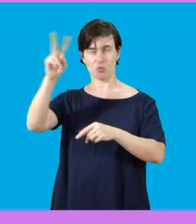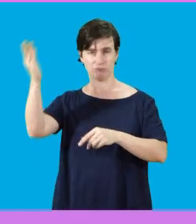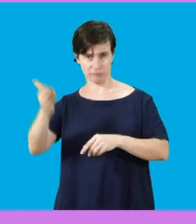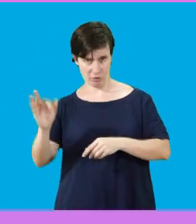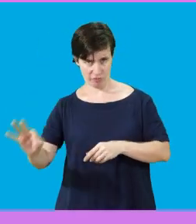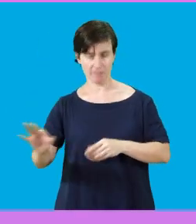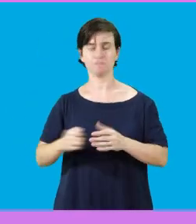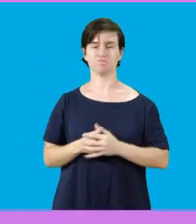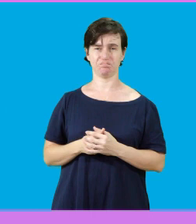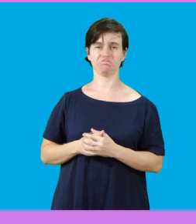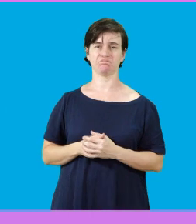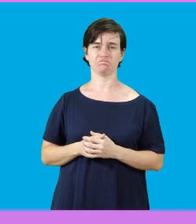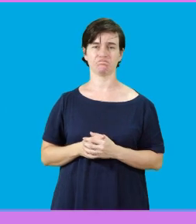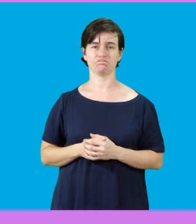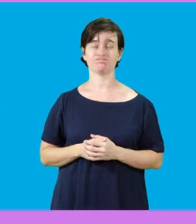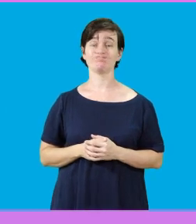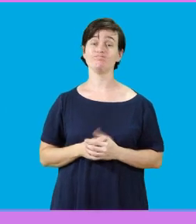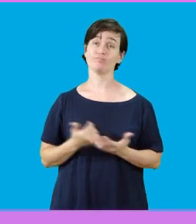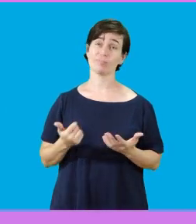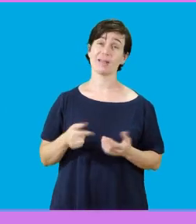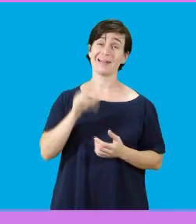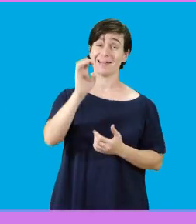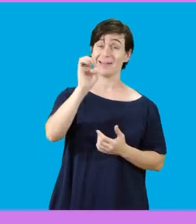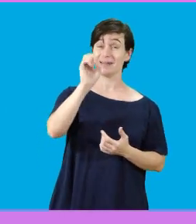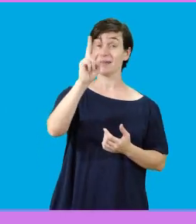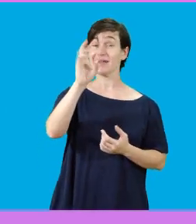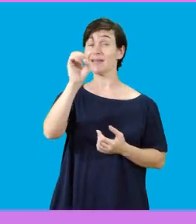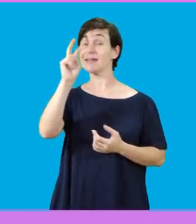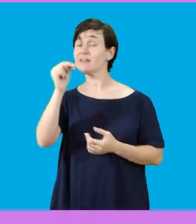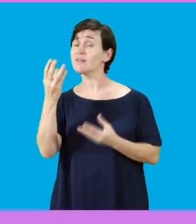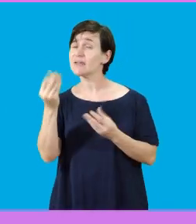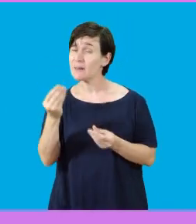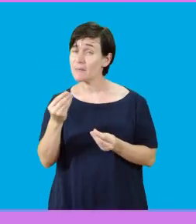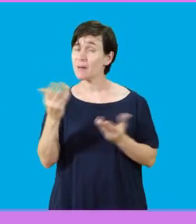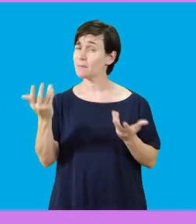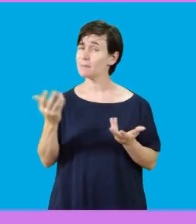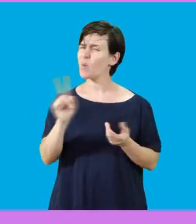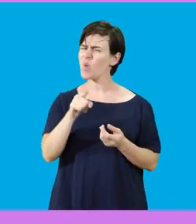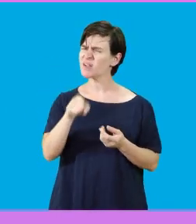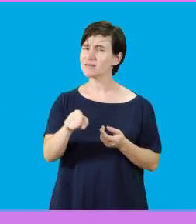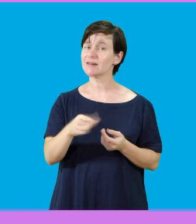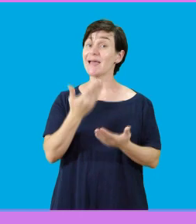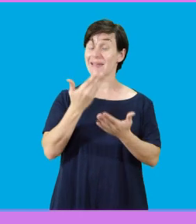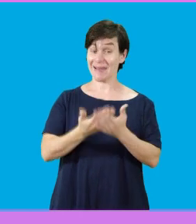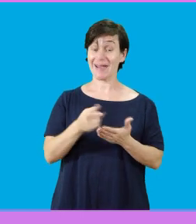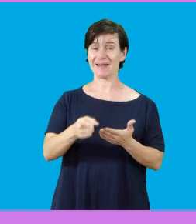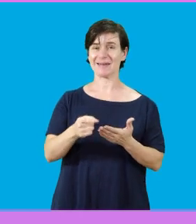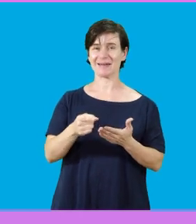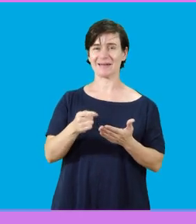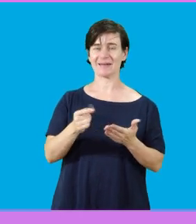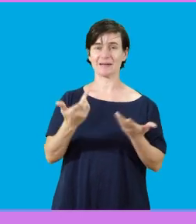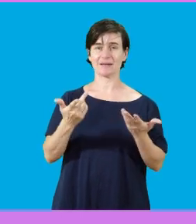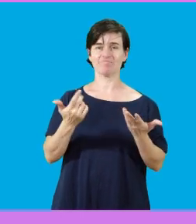times. Then an even number. So an even number, how many even numbers what is an even number? It is a number